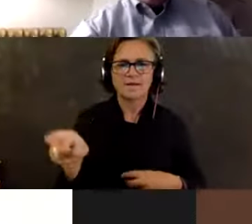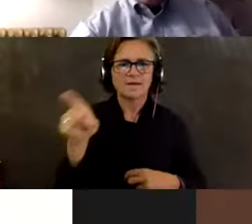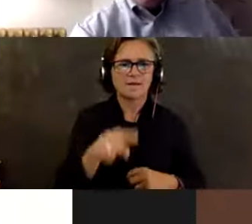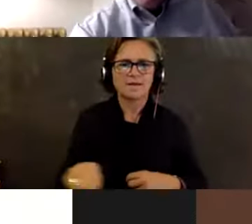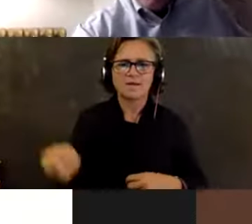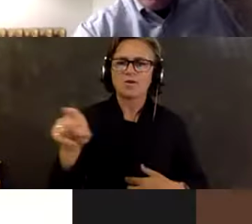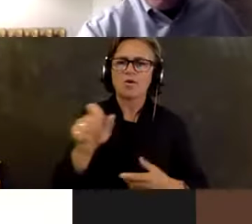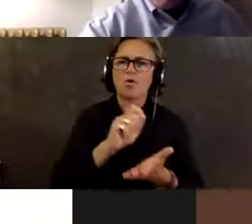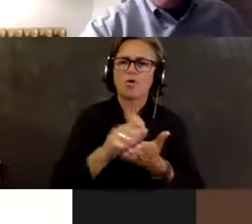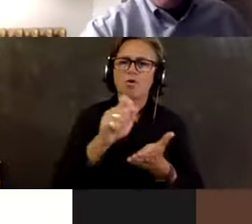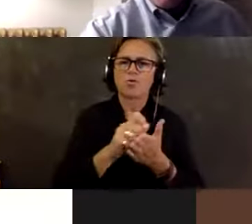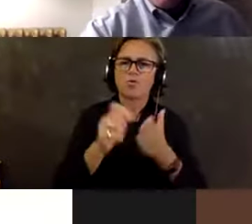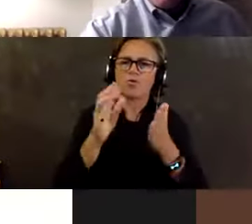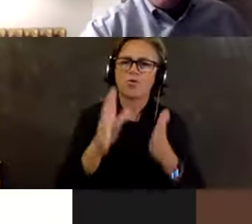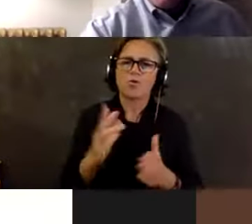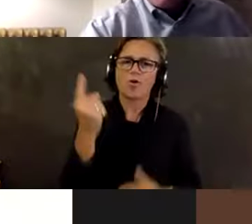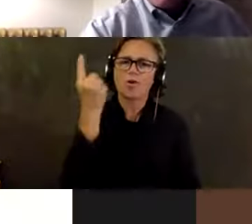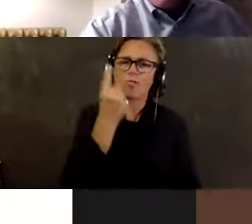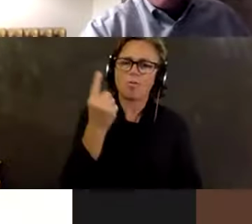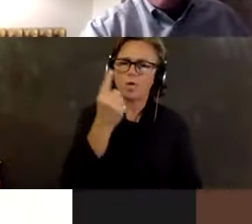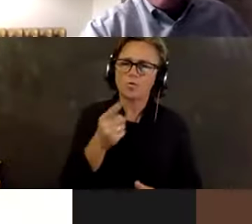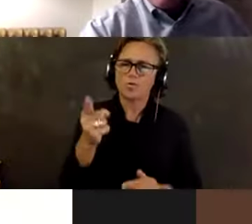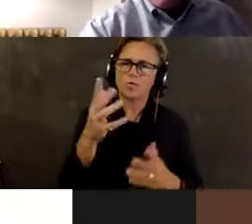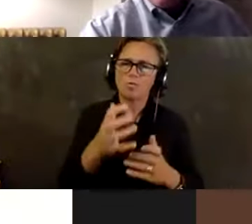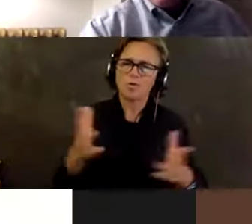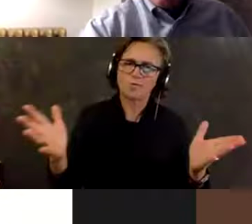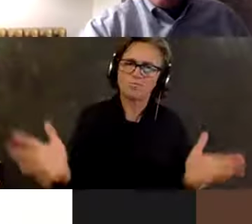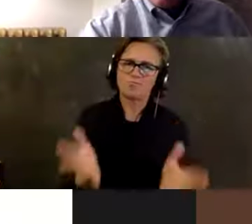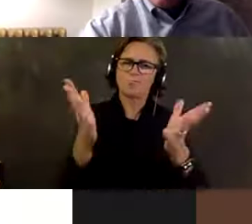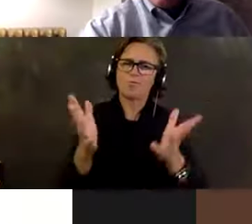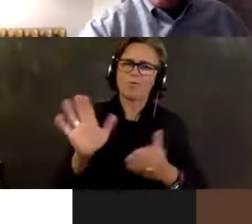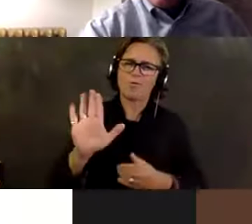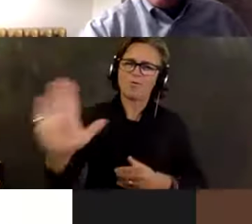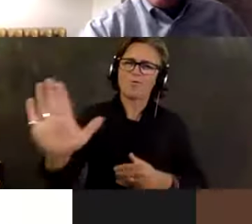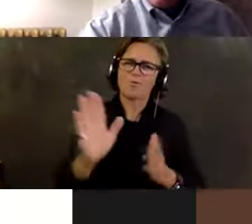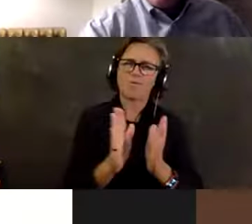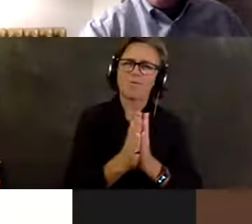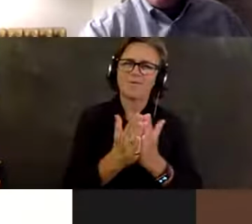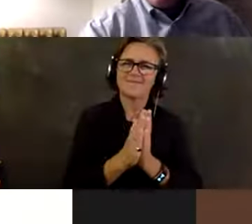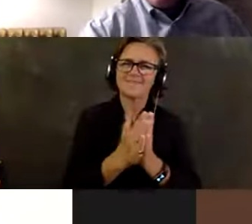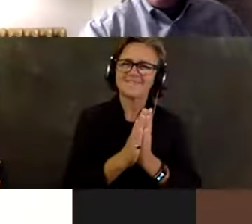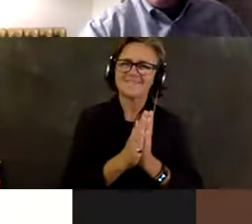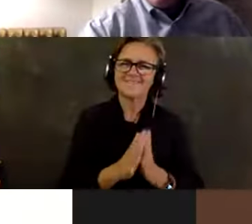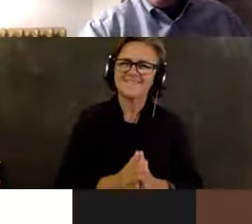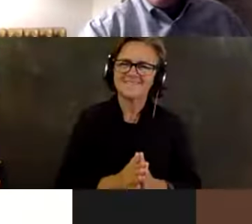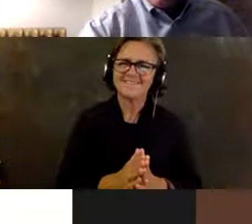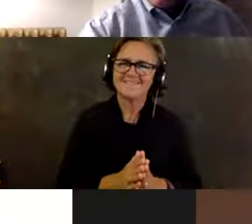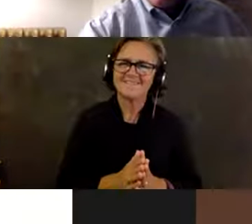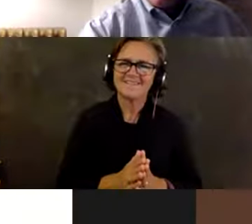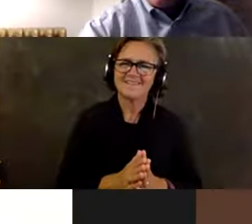author, do you have other suggestions? Do you want to promote your books at this moment in time too?